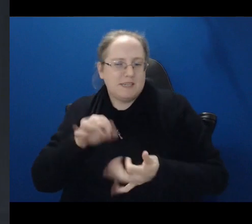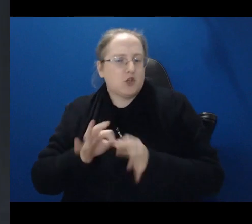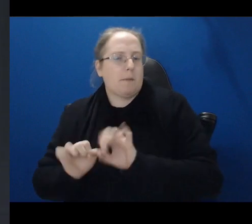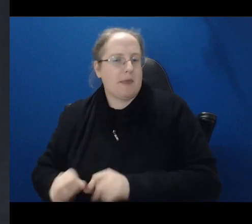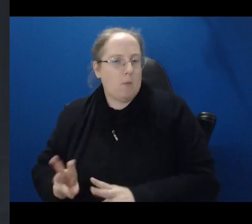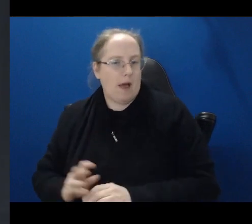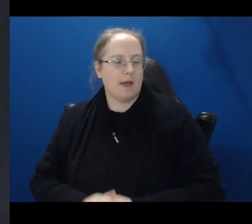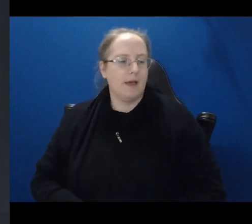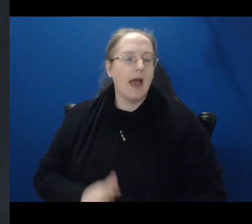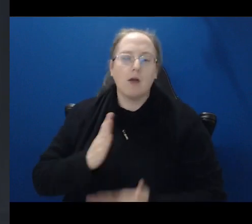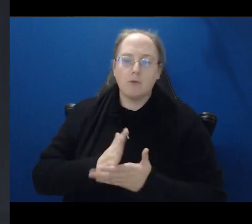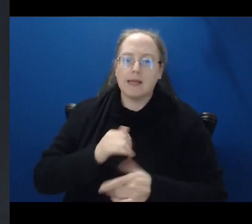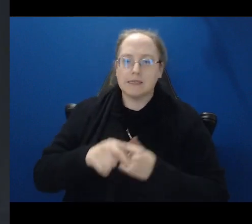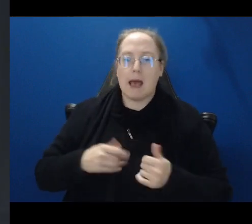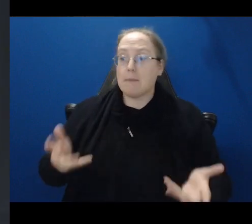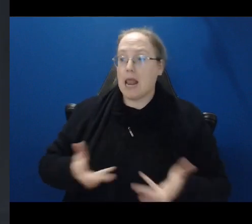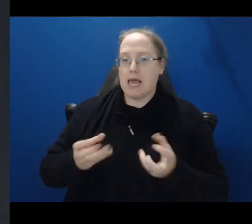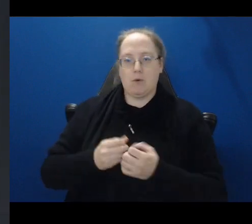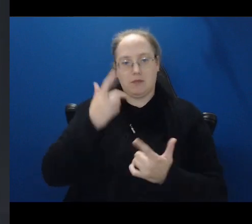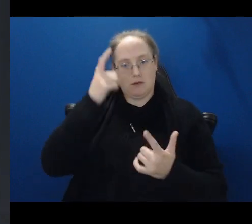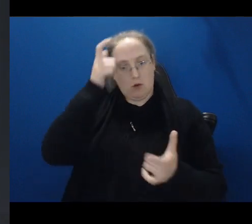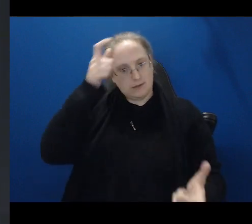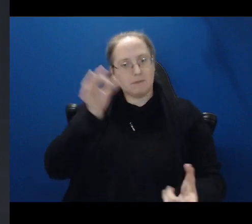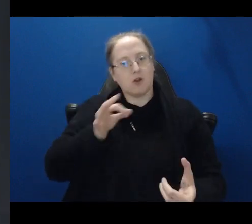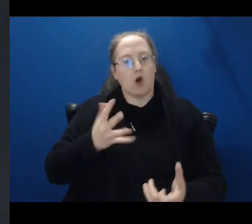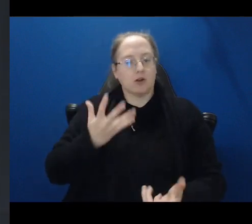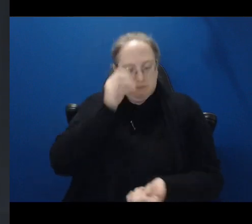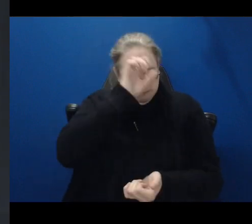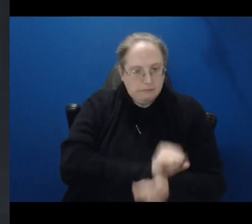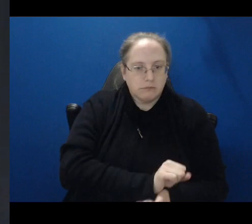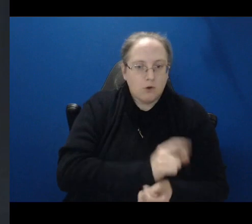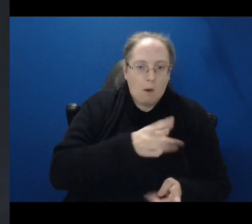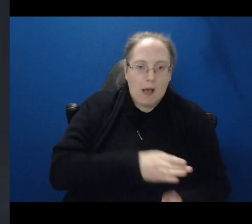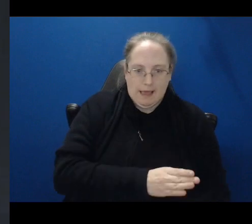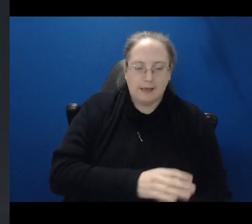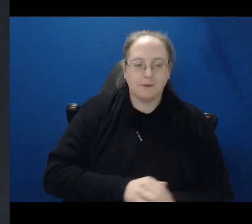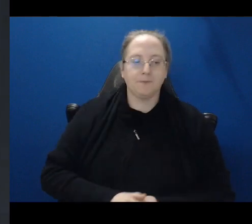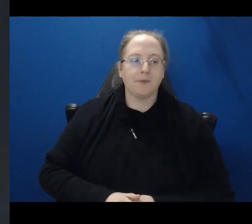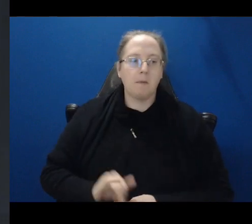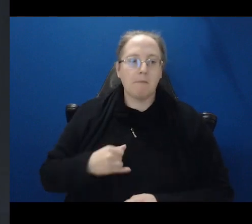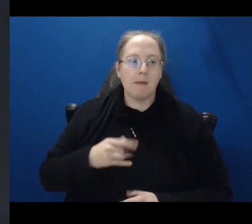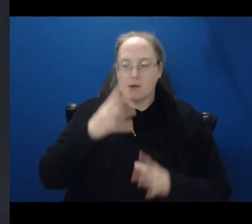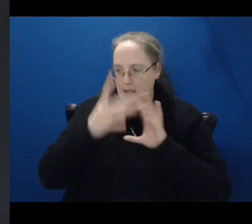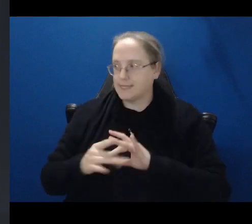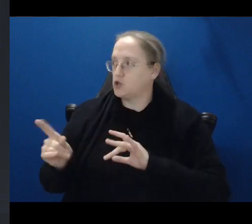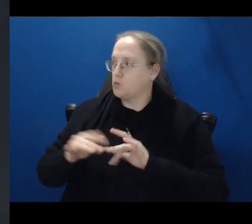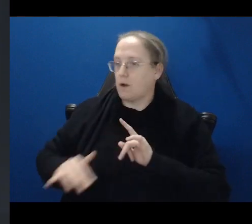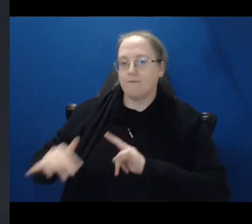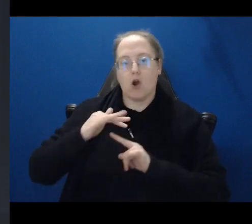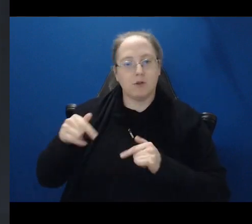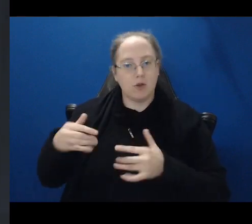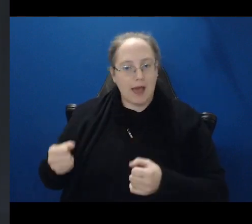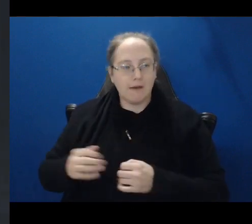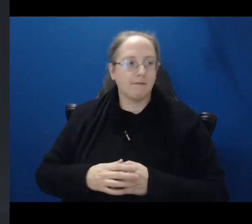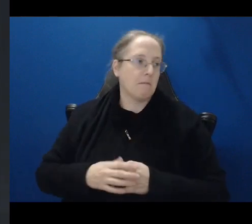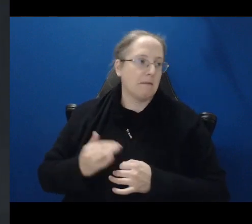being too constricted, and relating that perhaps to your immediate environment. And we were looking at plants and things like